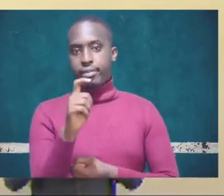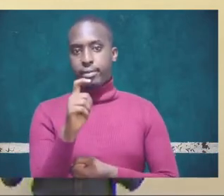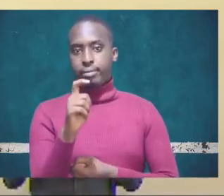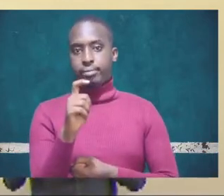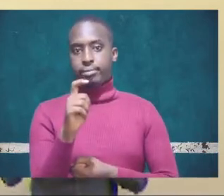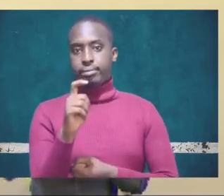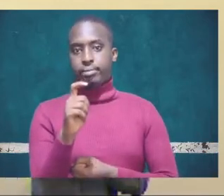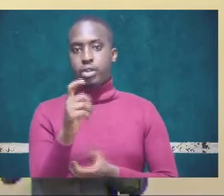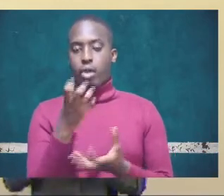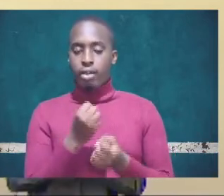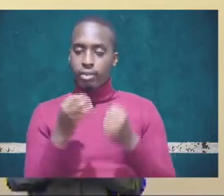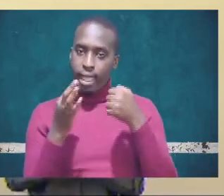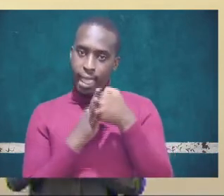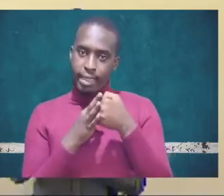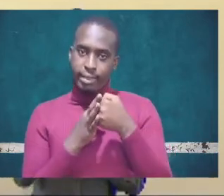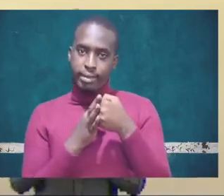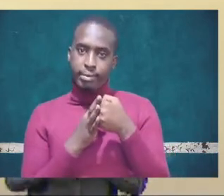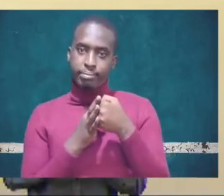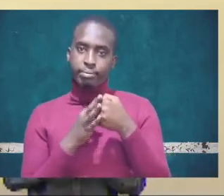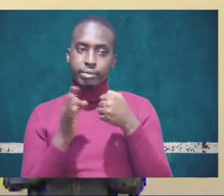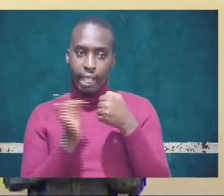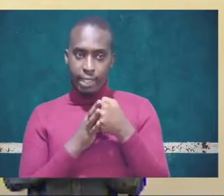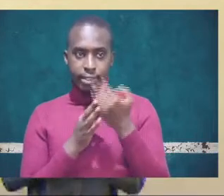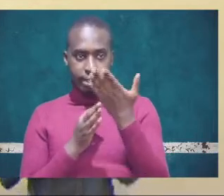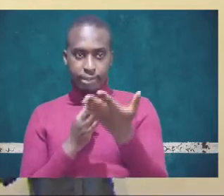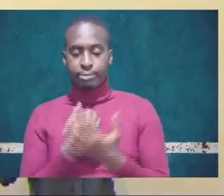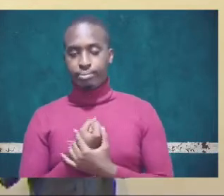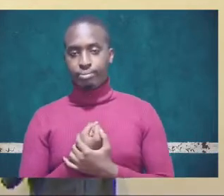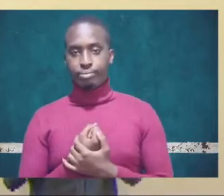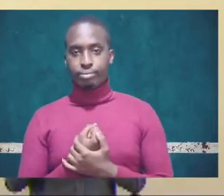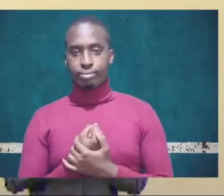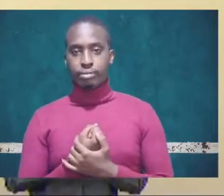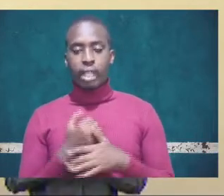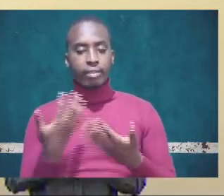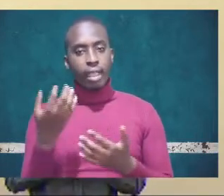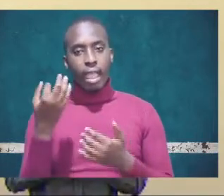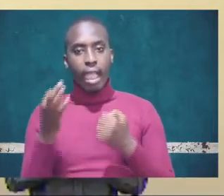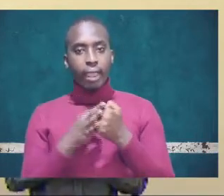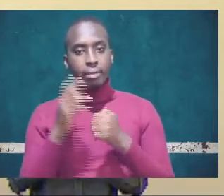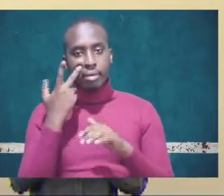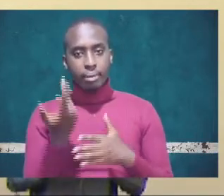have 8. We have 8 here. What about this one?